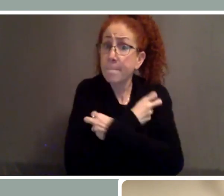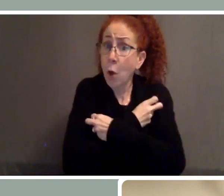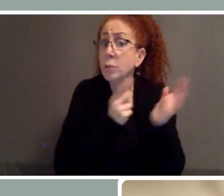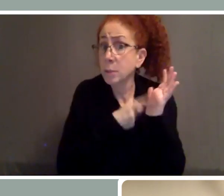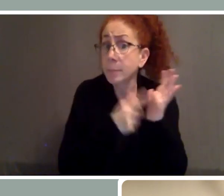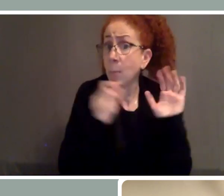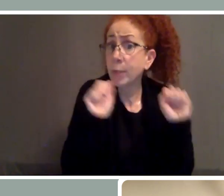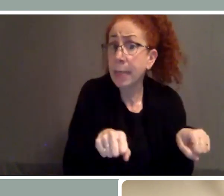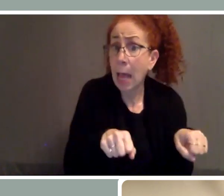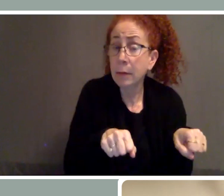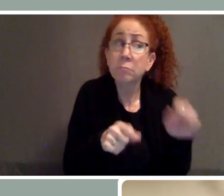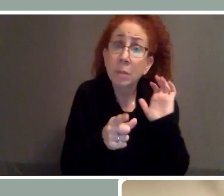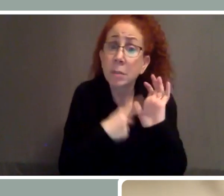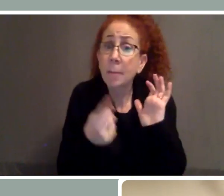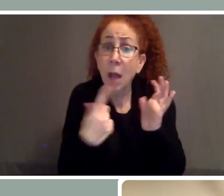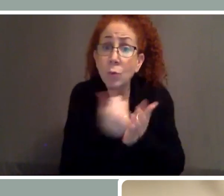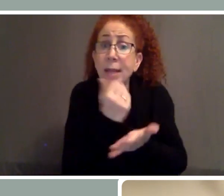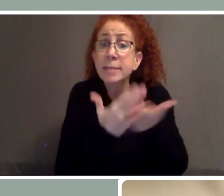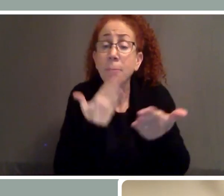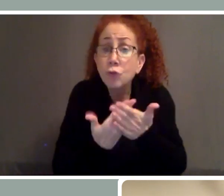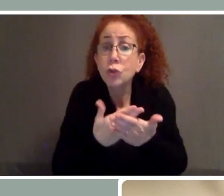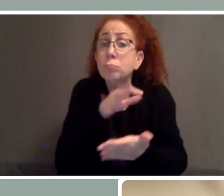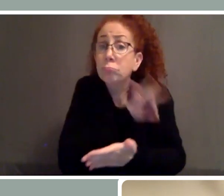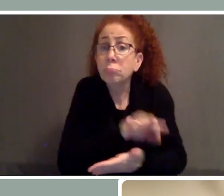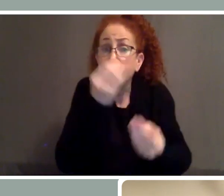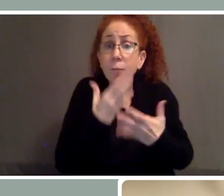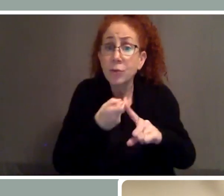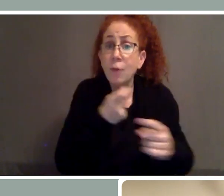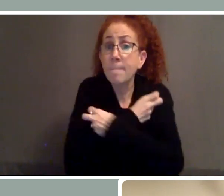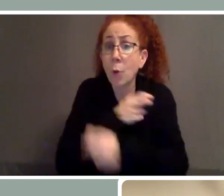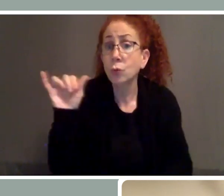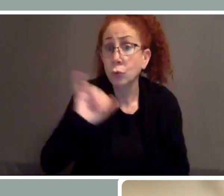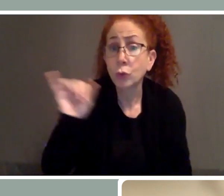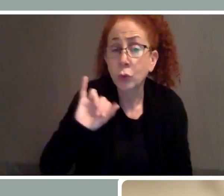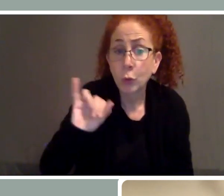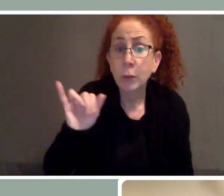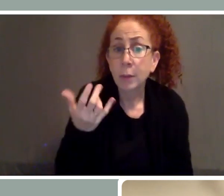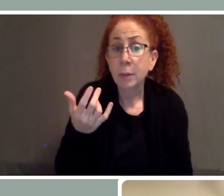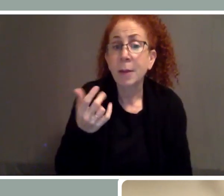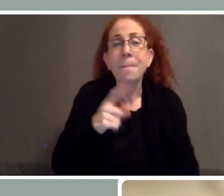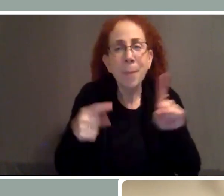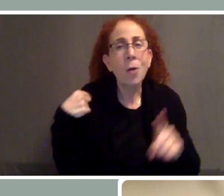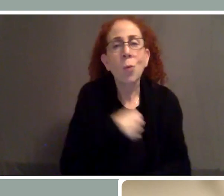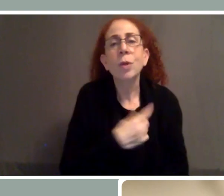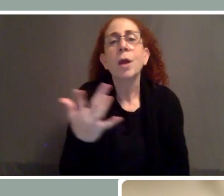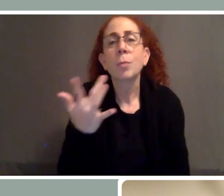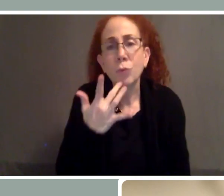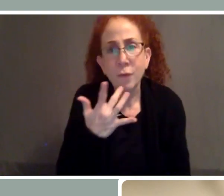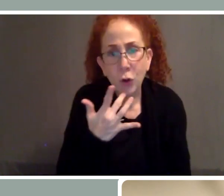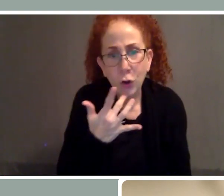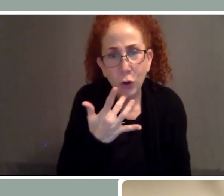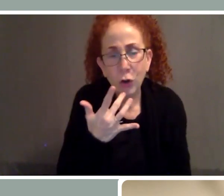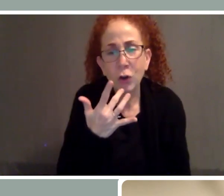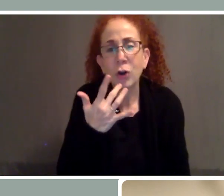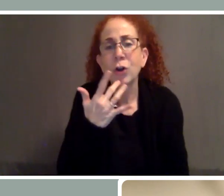sometimes get some interesting, some very helpful information from it. It's just that we prefer to get a